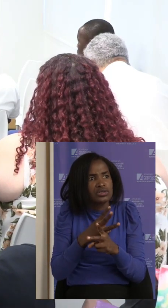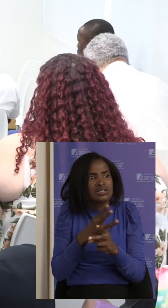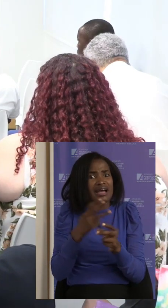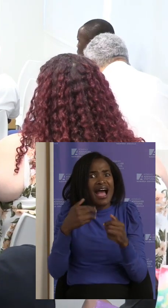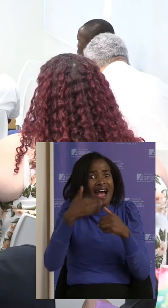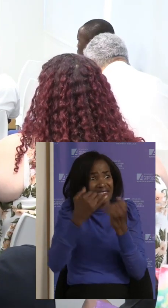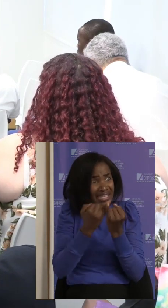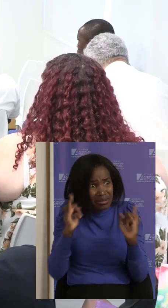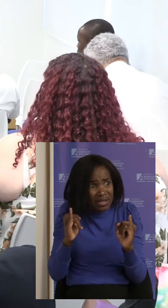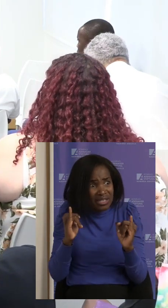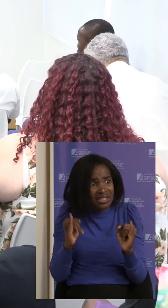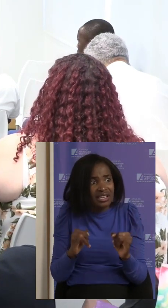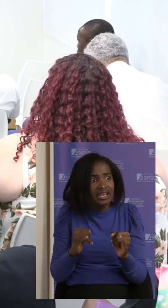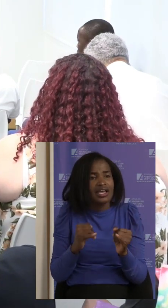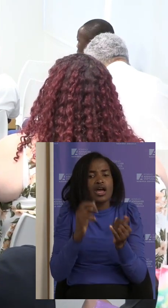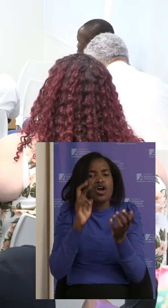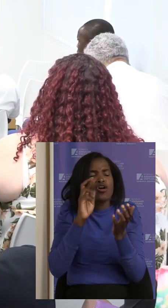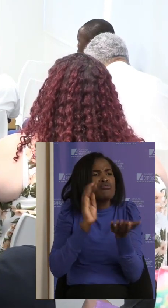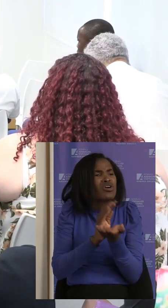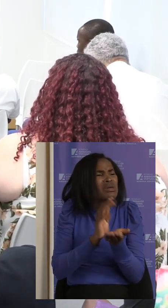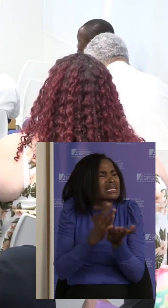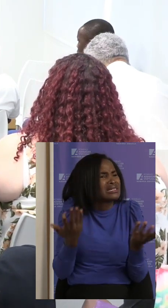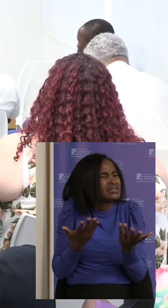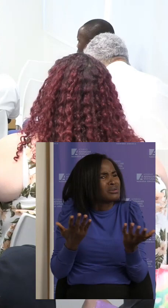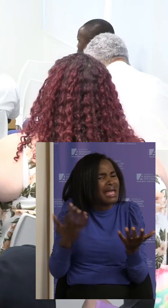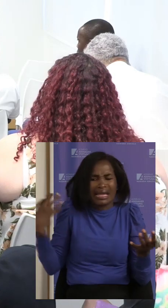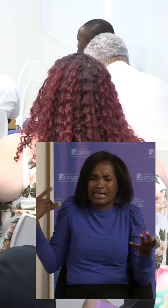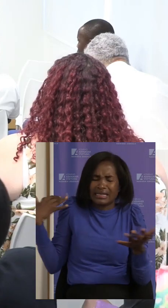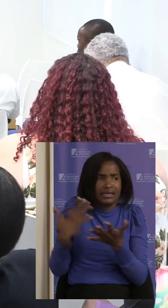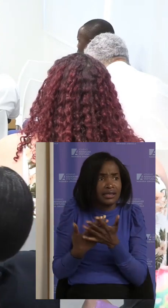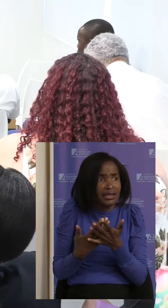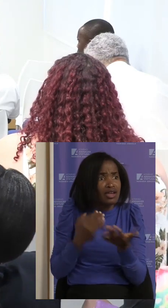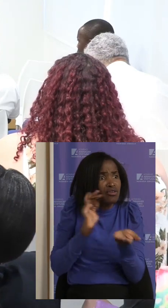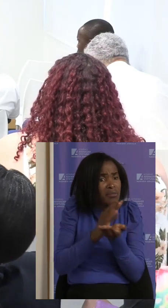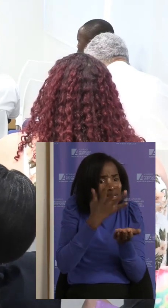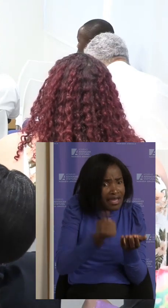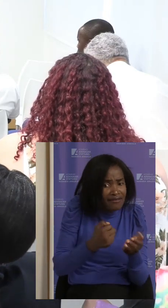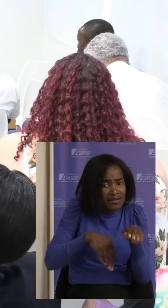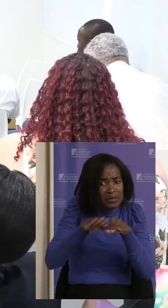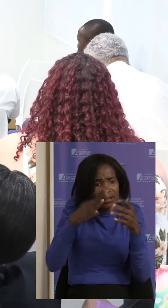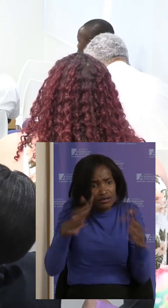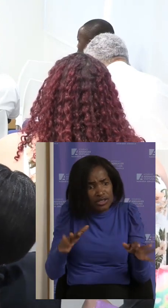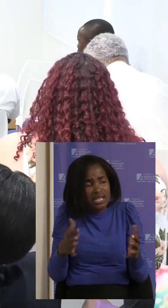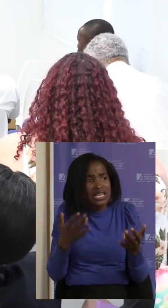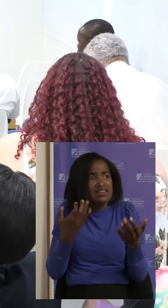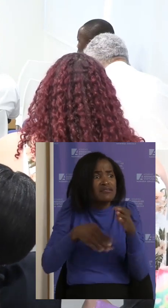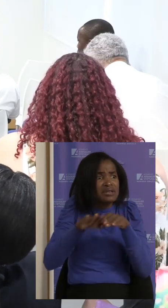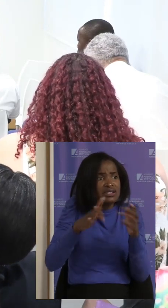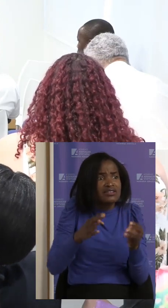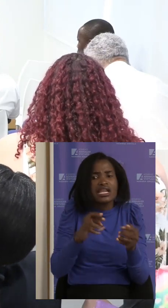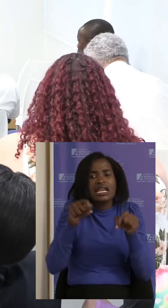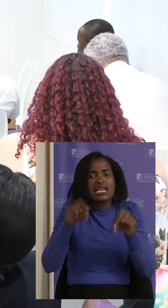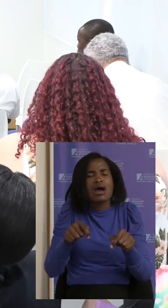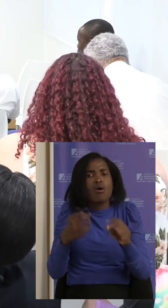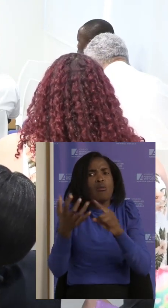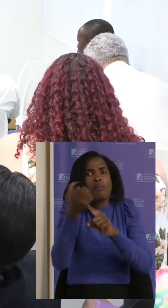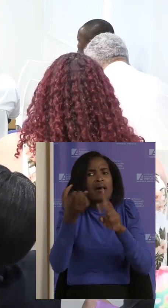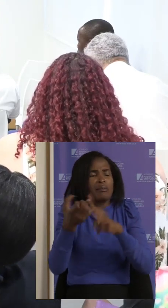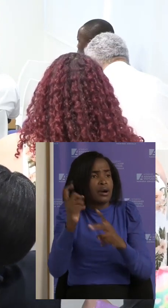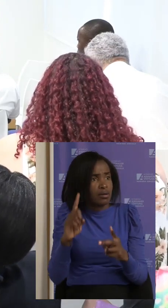independence? Where are those recommendations? Have they been implemented? If they have been implemented, what are the outputs? And